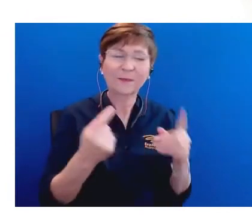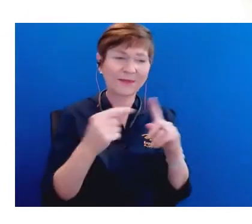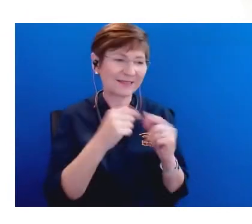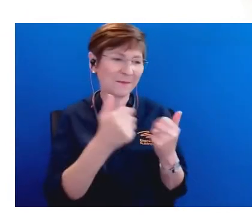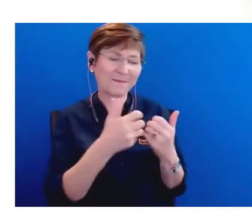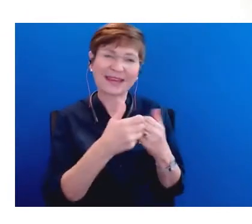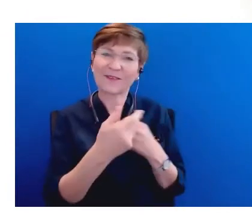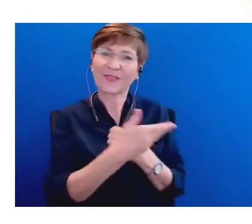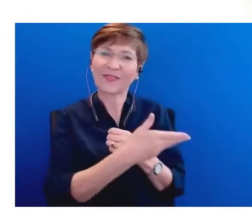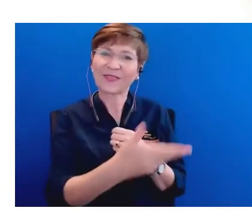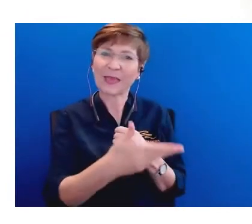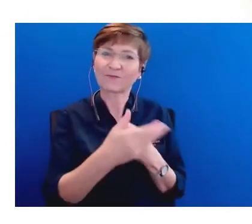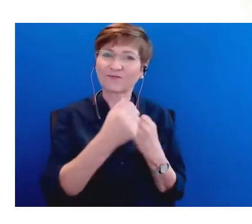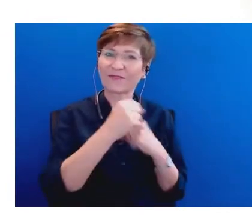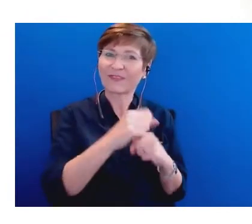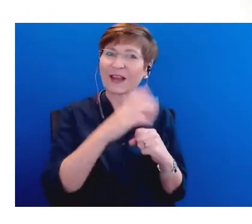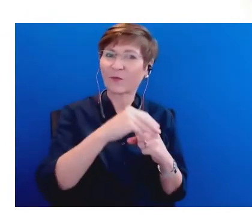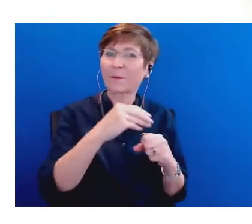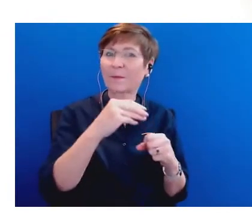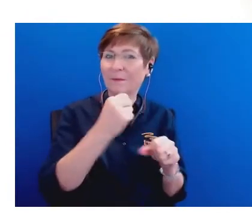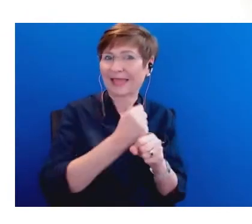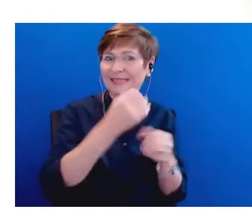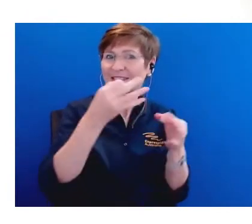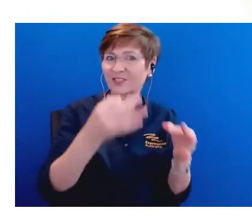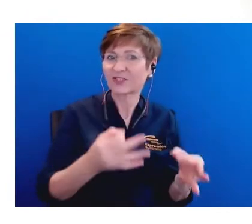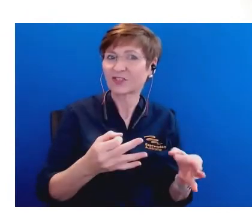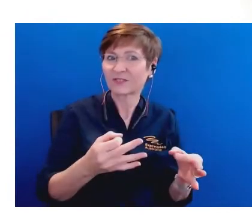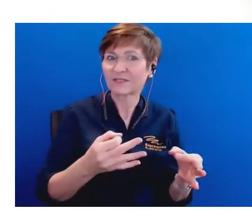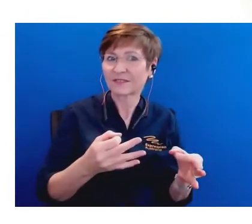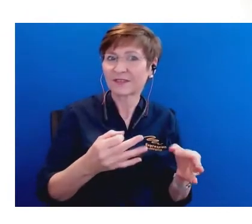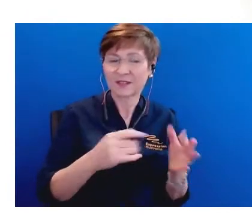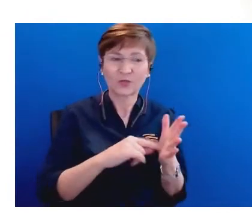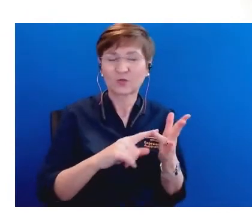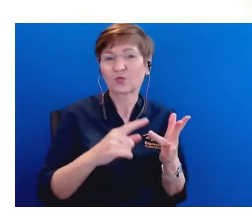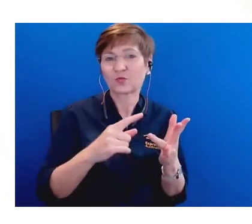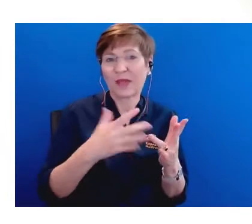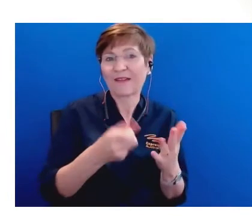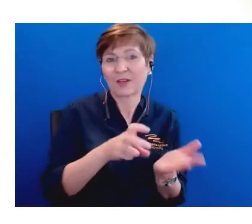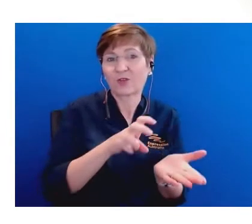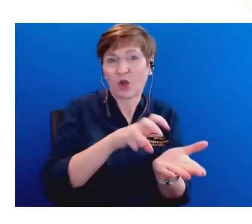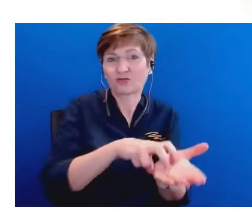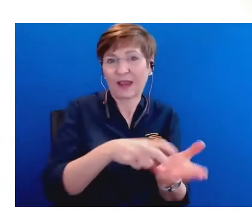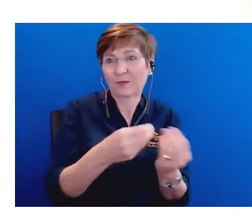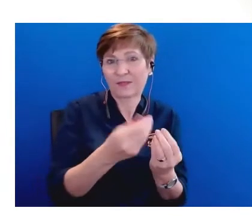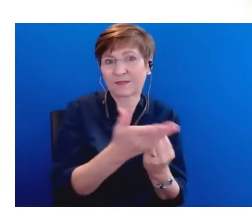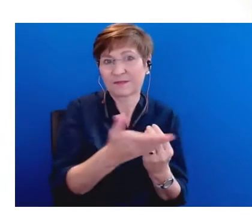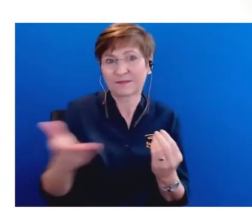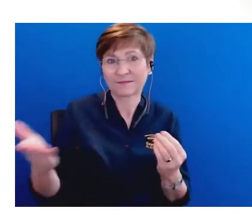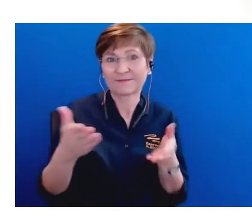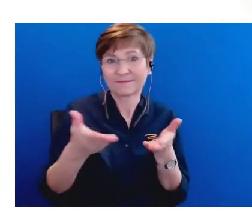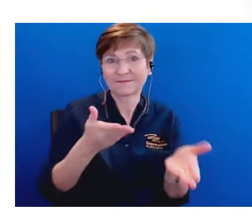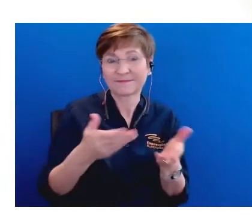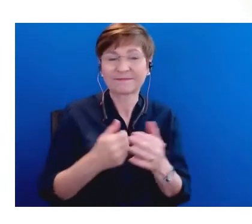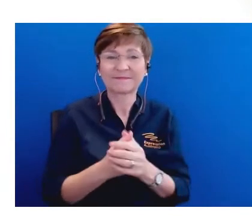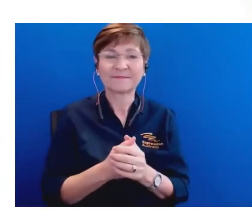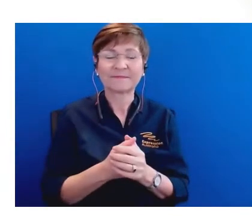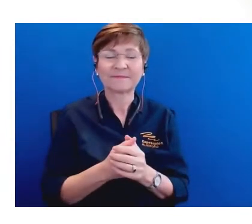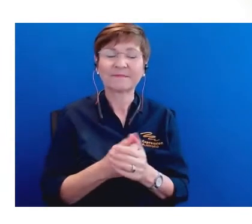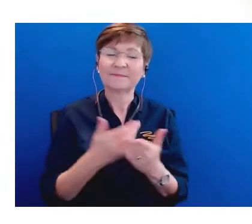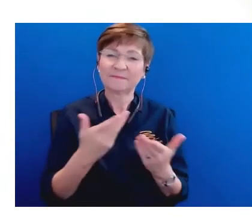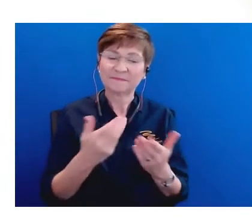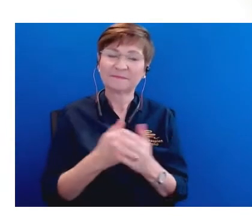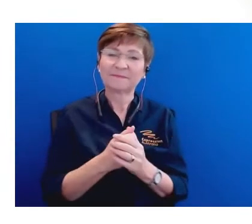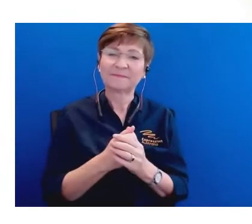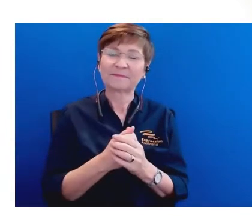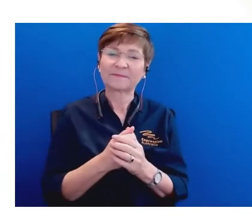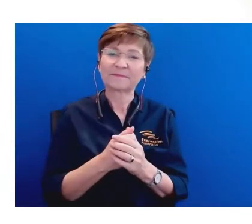prevented from making their own decisions and entering contracts at all. And so sitting behind our initial interest